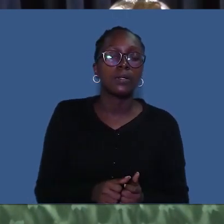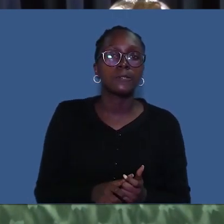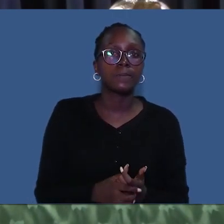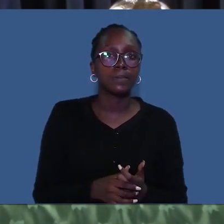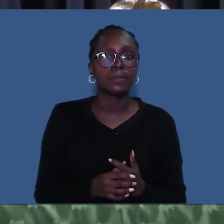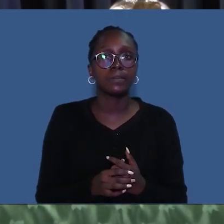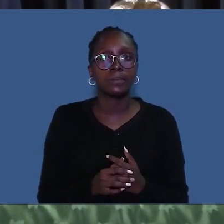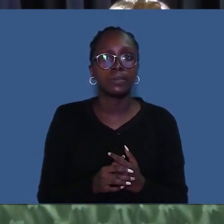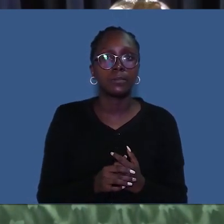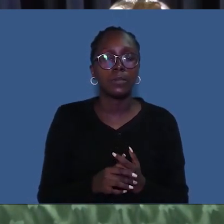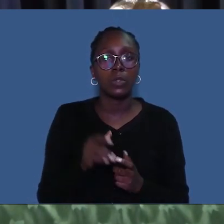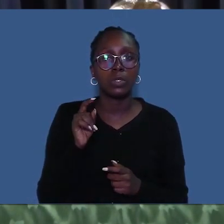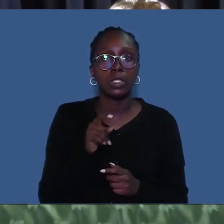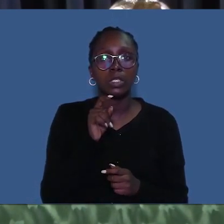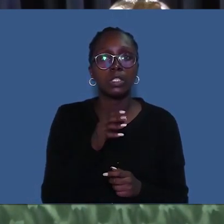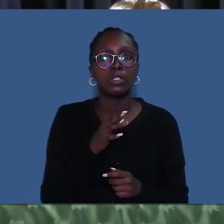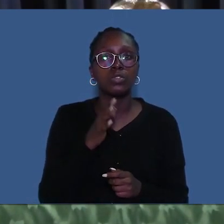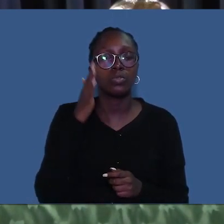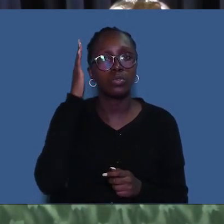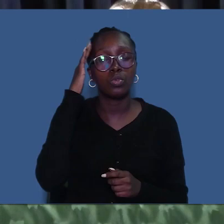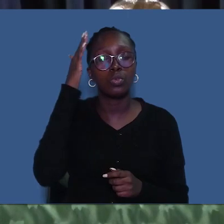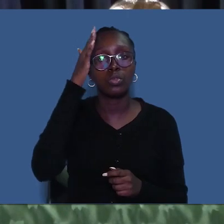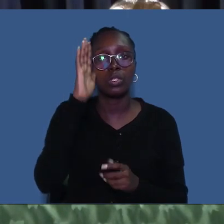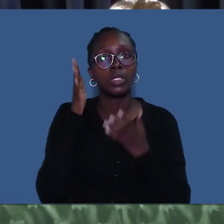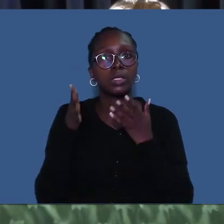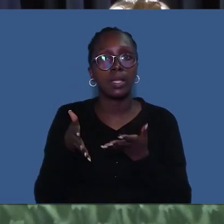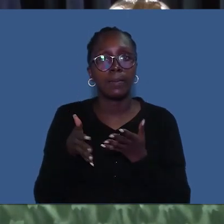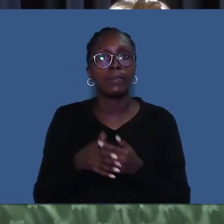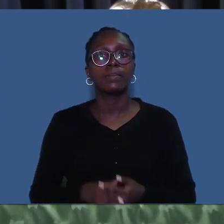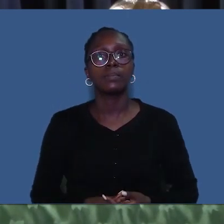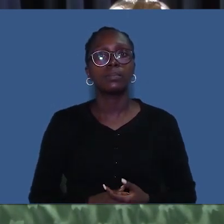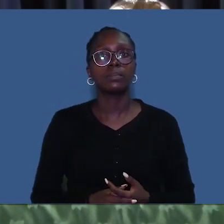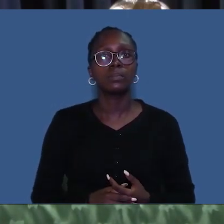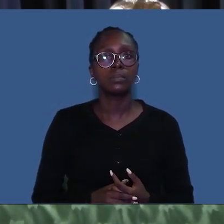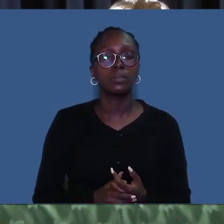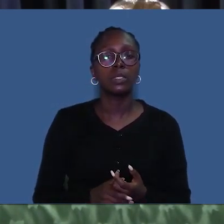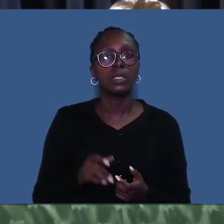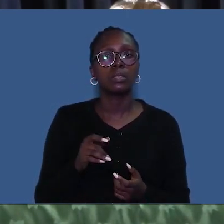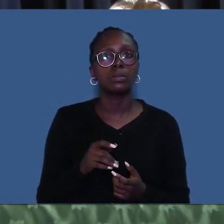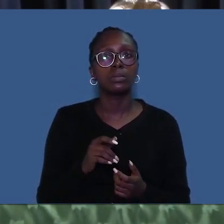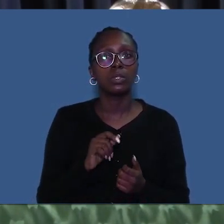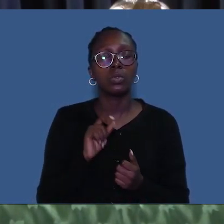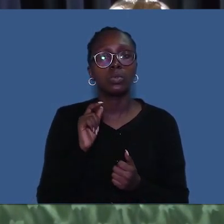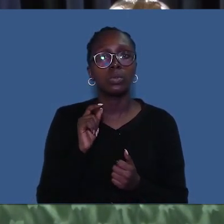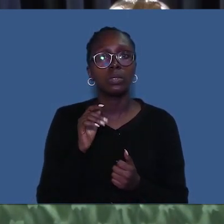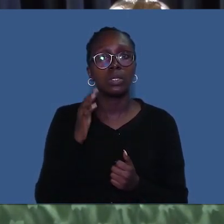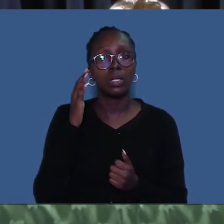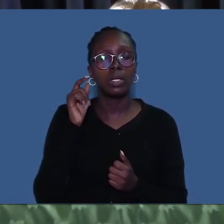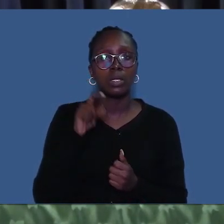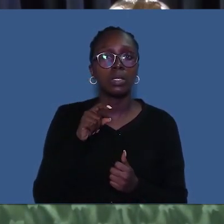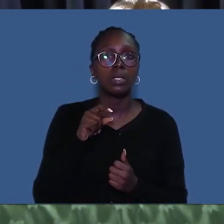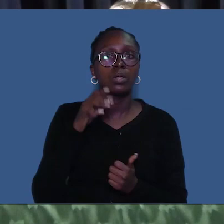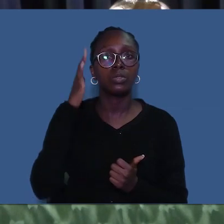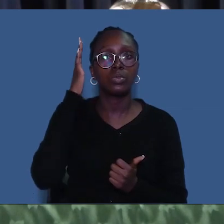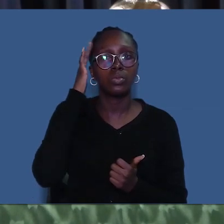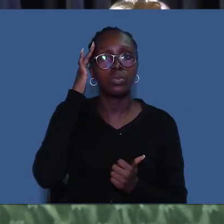appearance and go beyond vain political rhetoric and instead evaluate your candidates based on the qualities